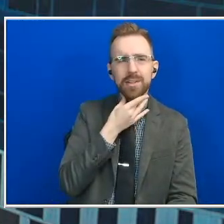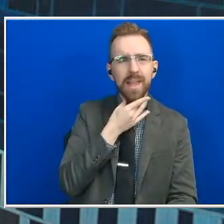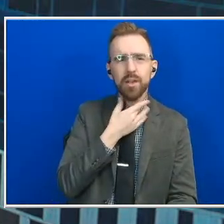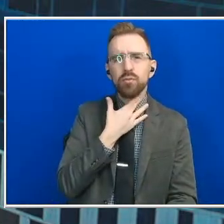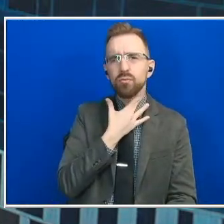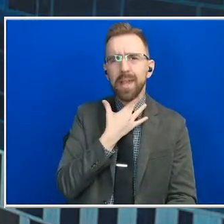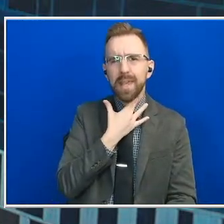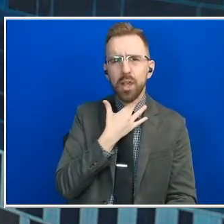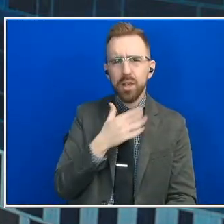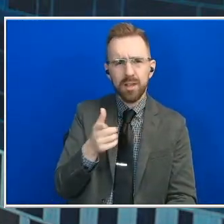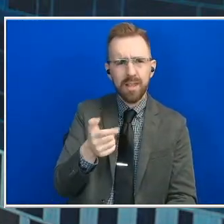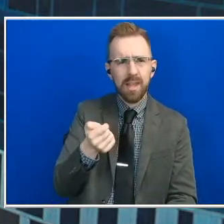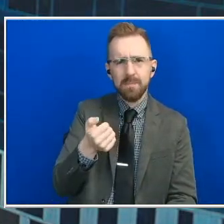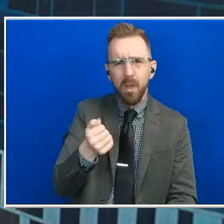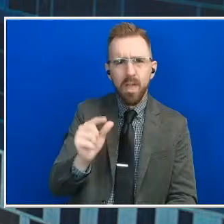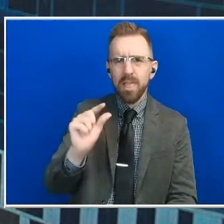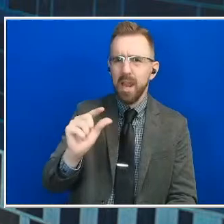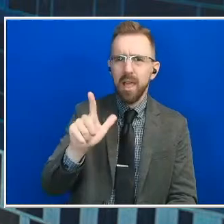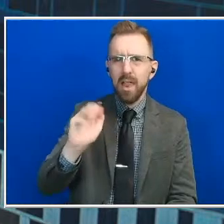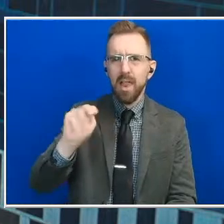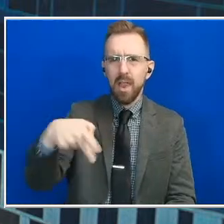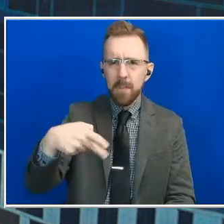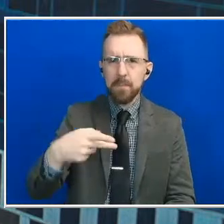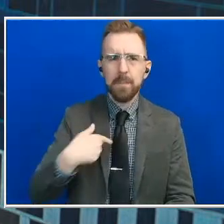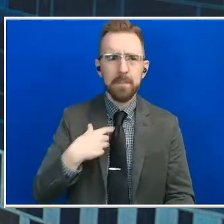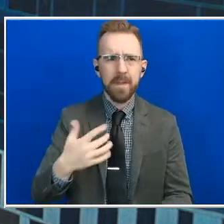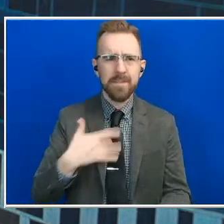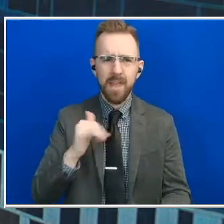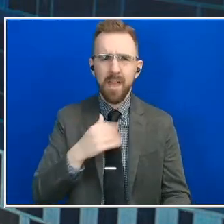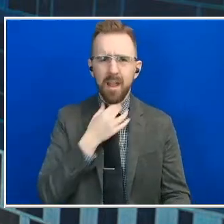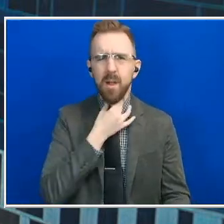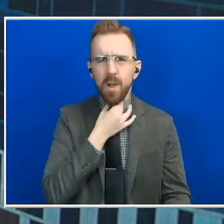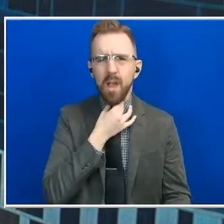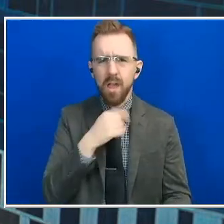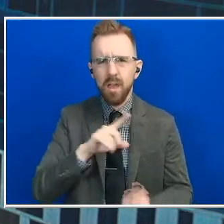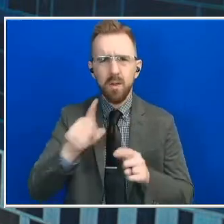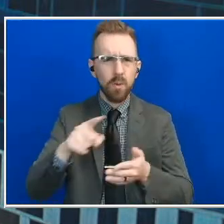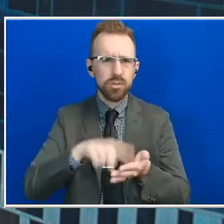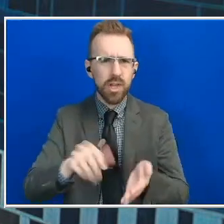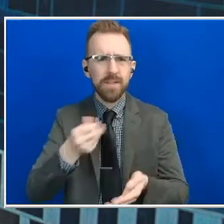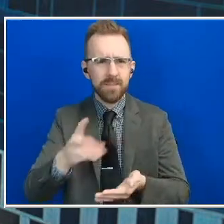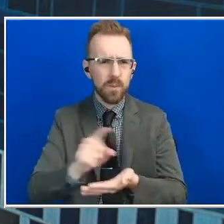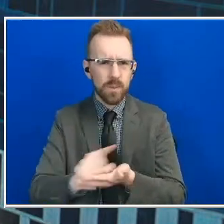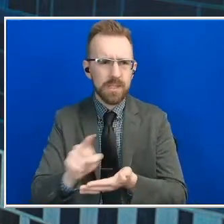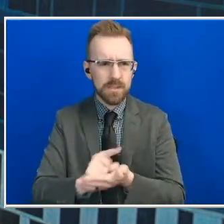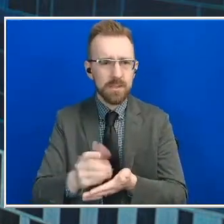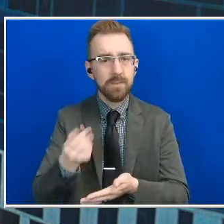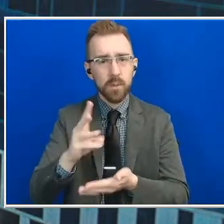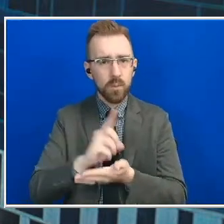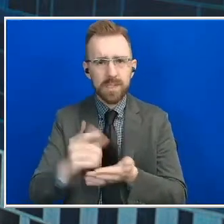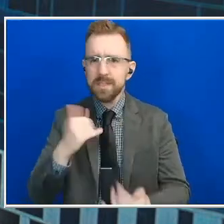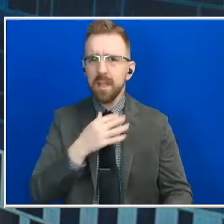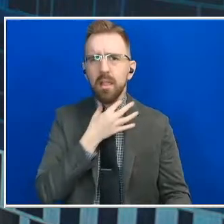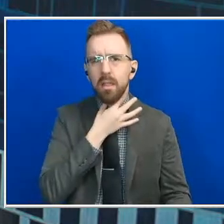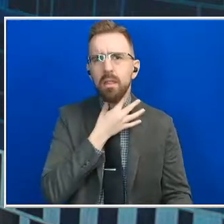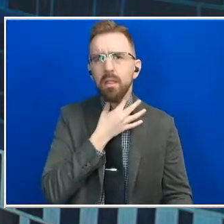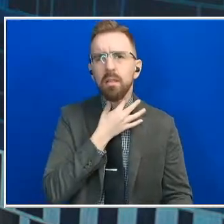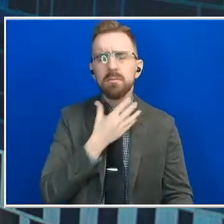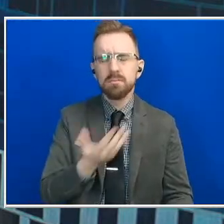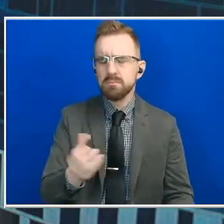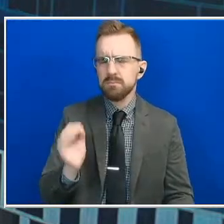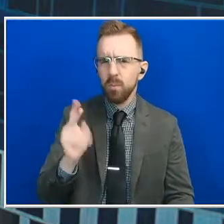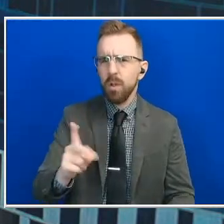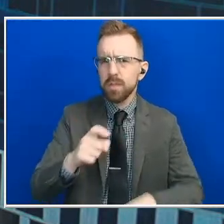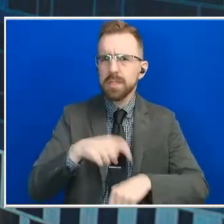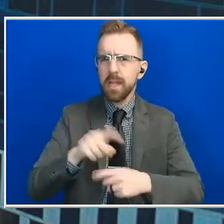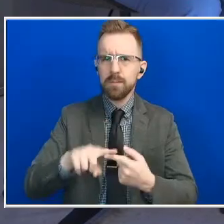little lump, and I was like, okay, I'll come check that here in a couple weeks. A couple weeks, it was still there. And was like, okay, it's time to just go